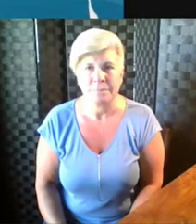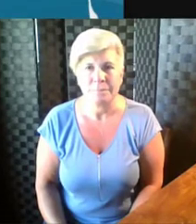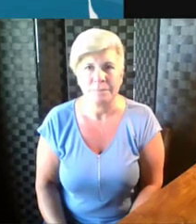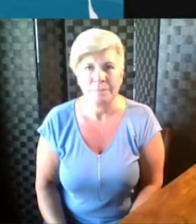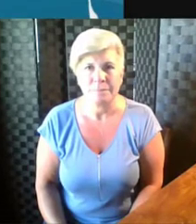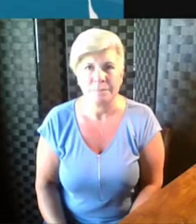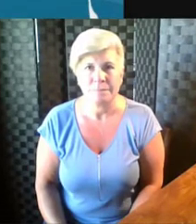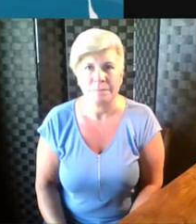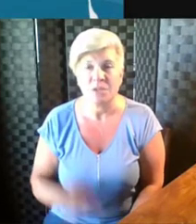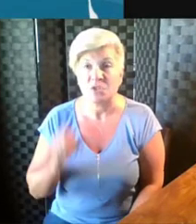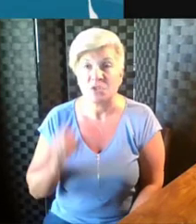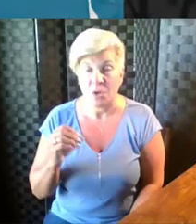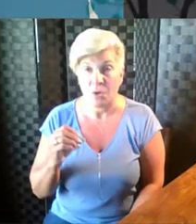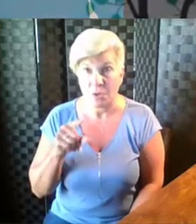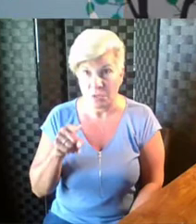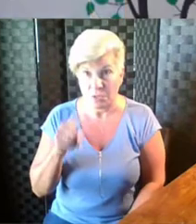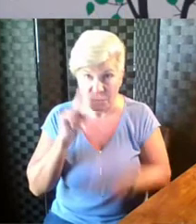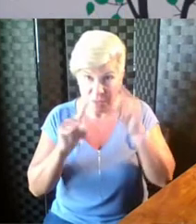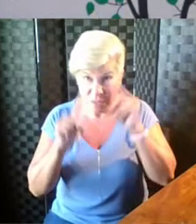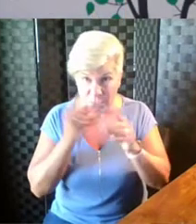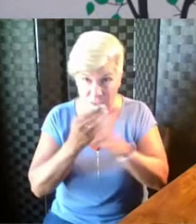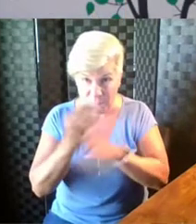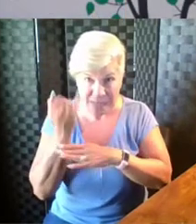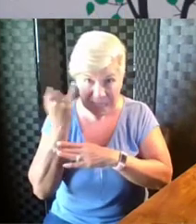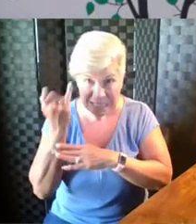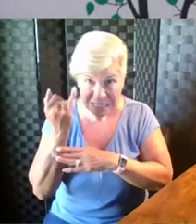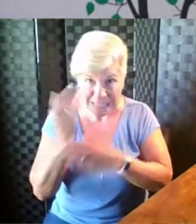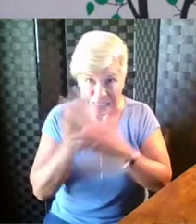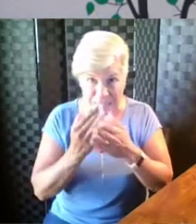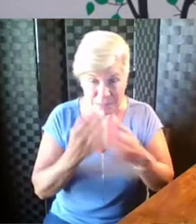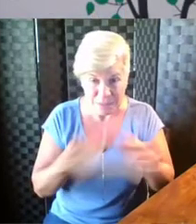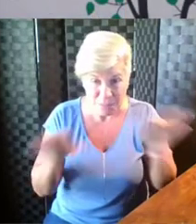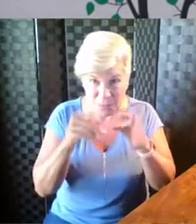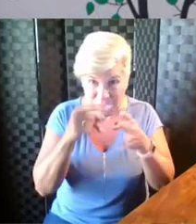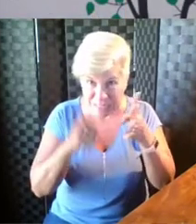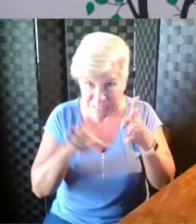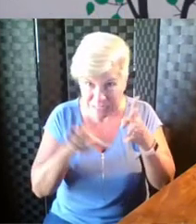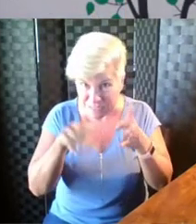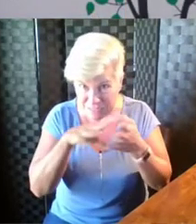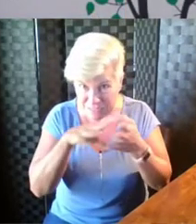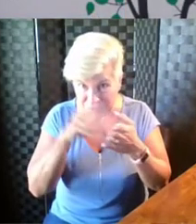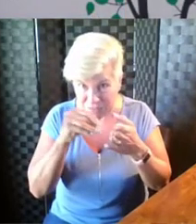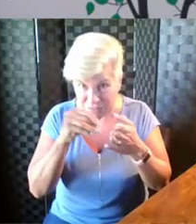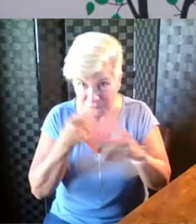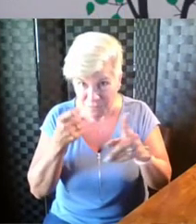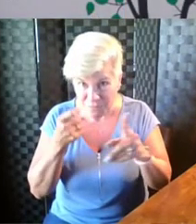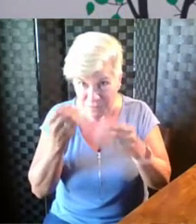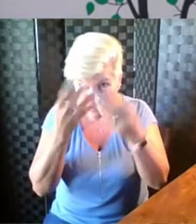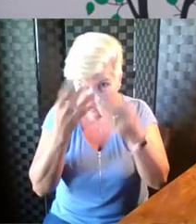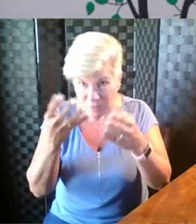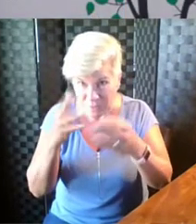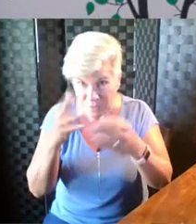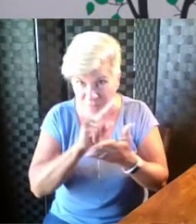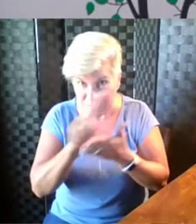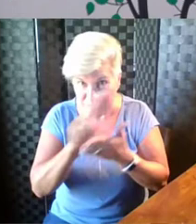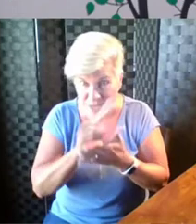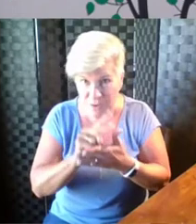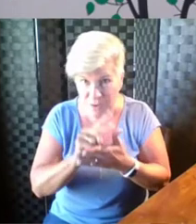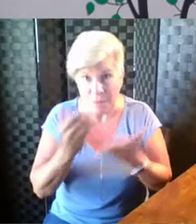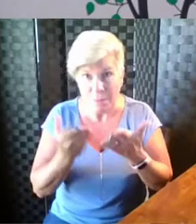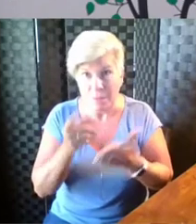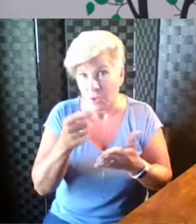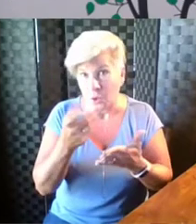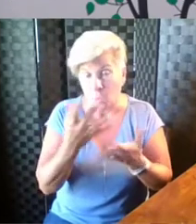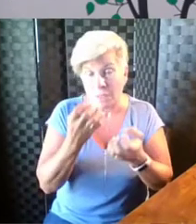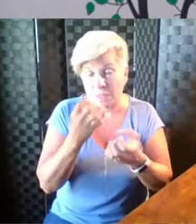All right, so did you think about the main idea, some of the key details that you learned from that informational video? Maybe that's a career